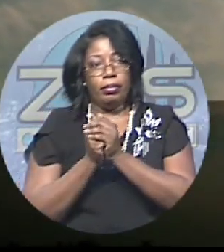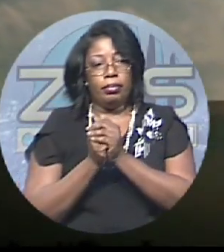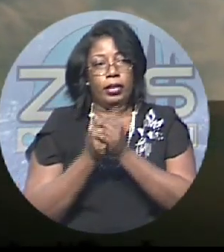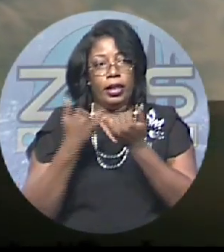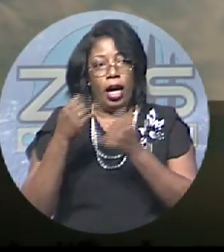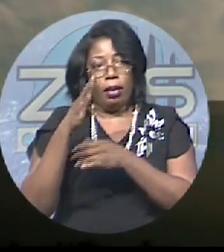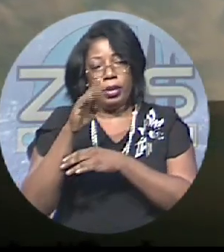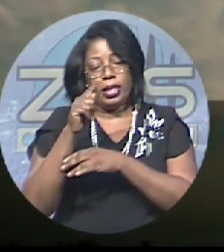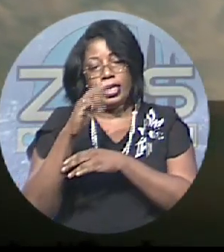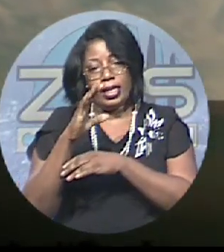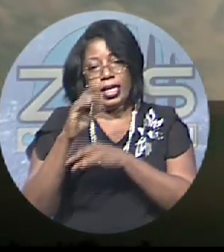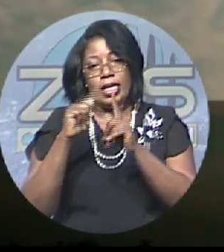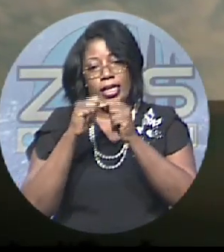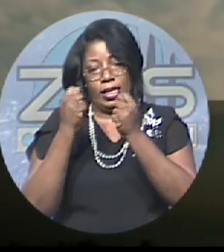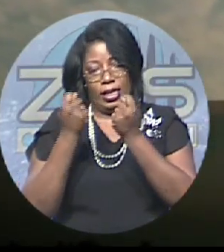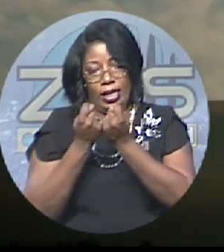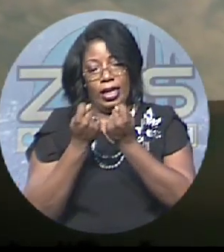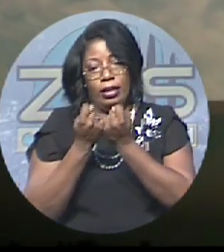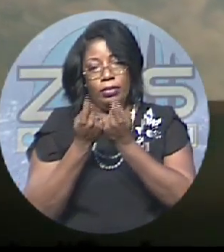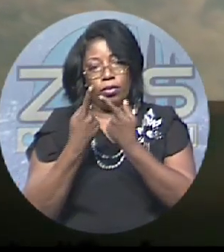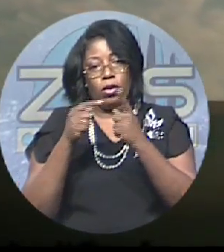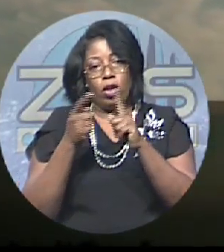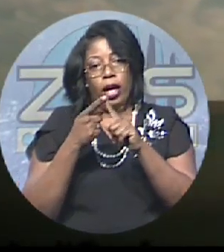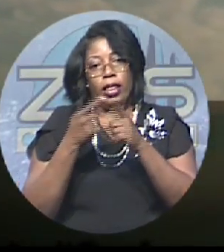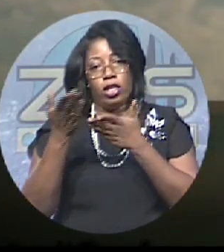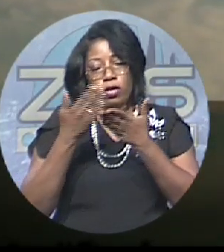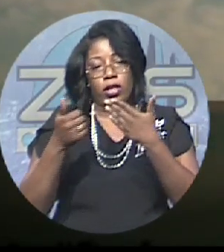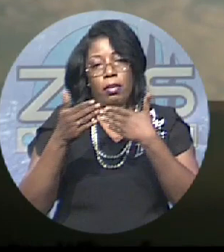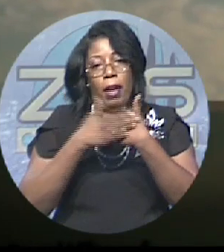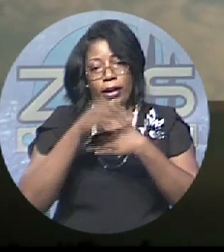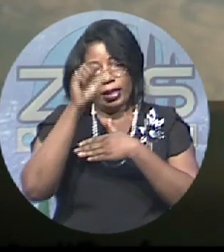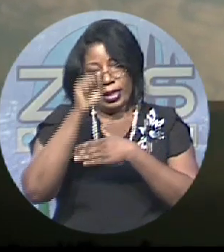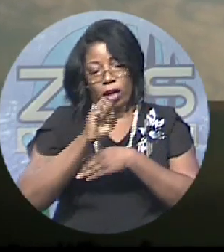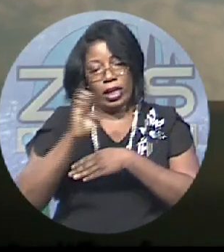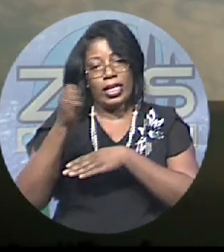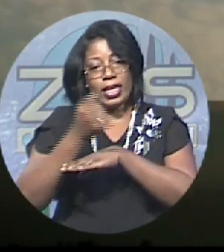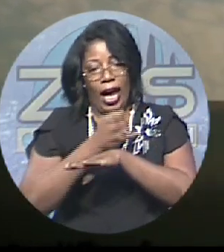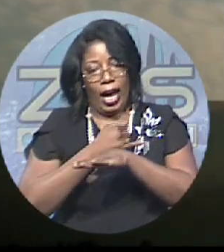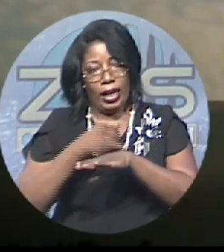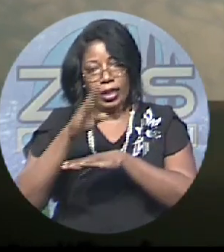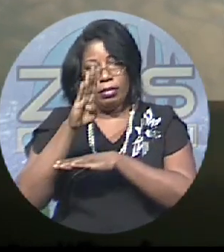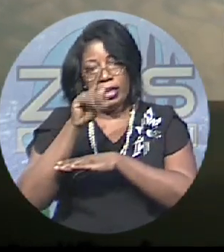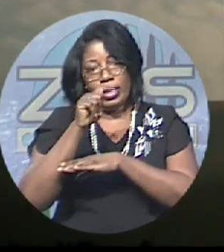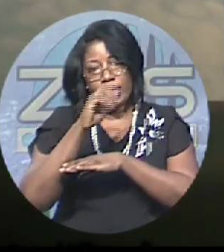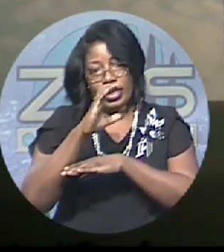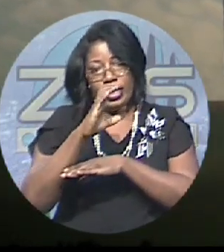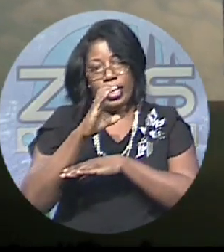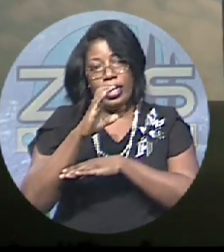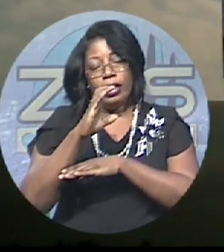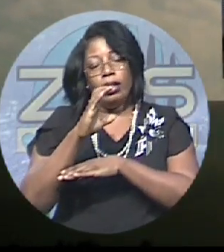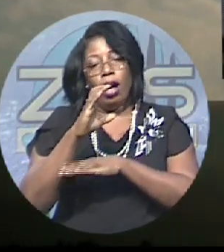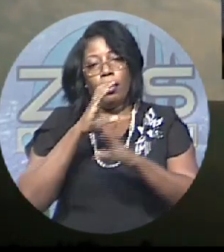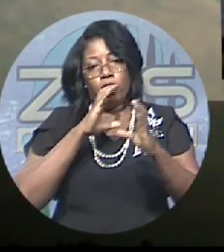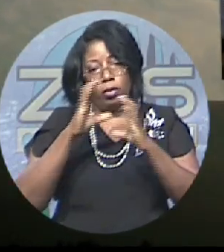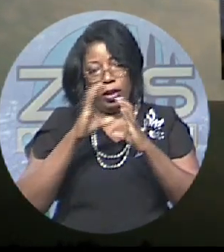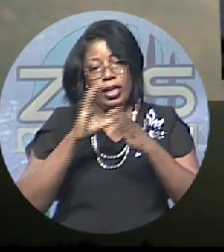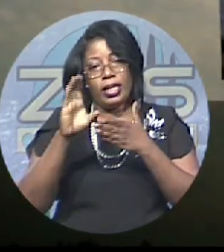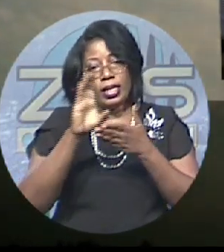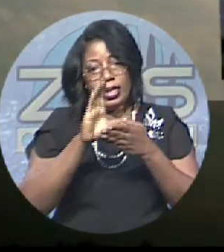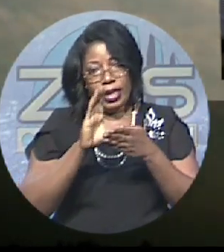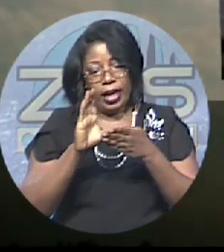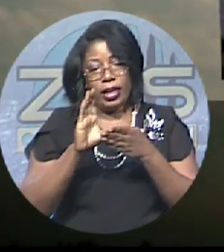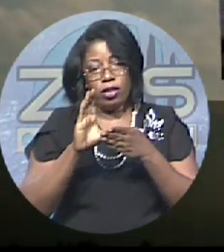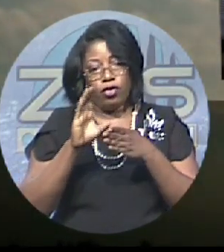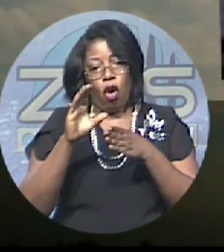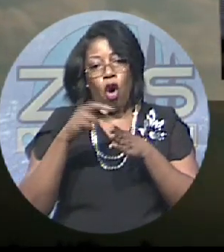While BTC technical teams are working to restore services in the Southeast Islands, BTC initiated communication centers for residents in